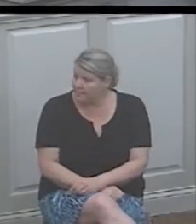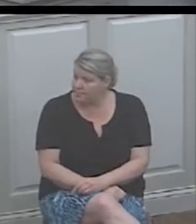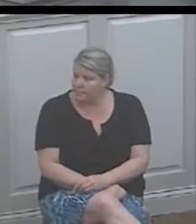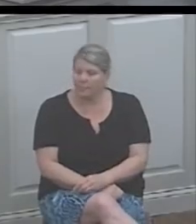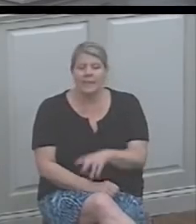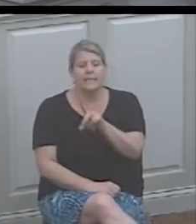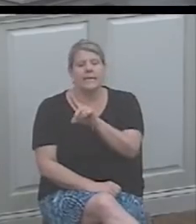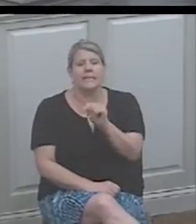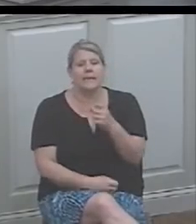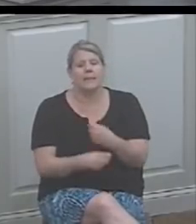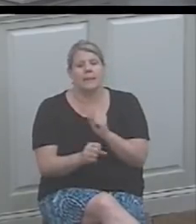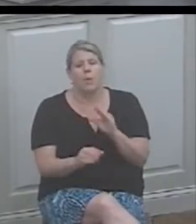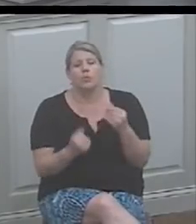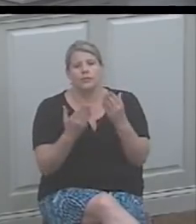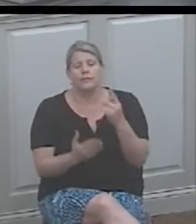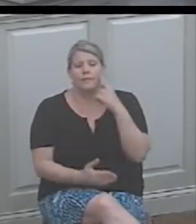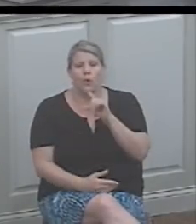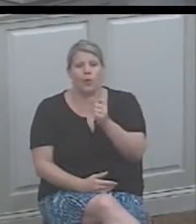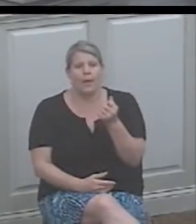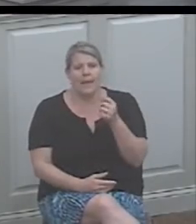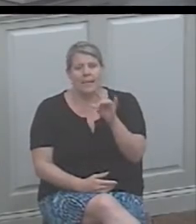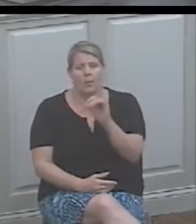I move to approve resolution